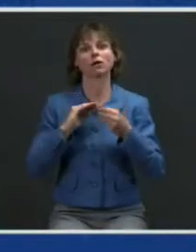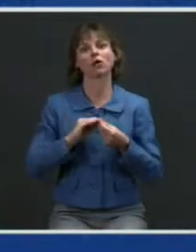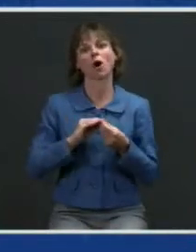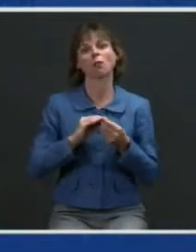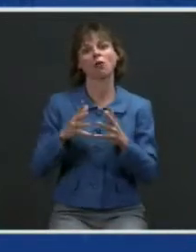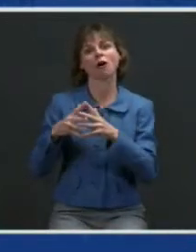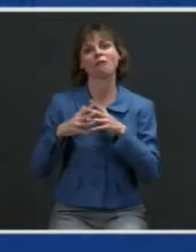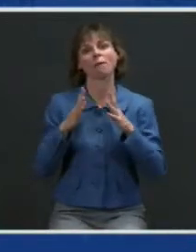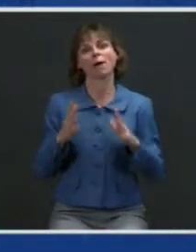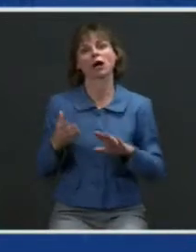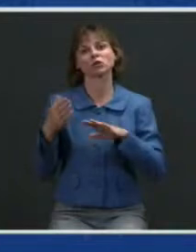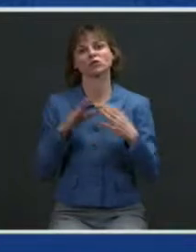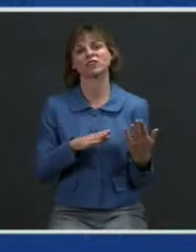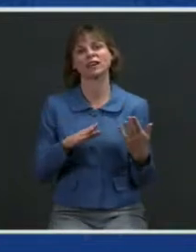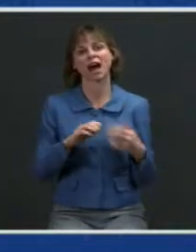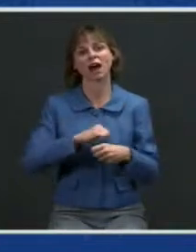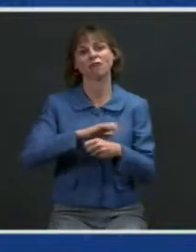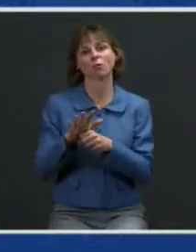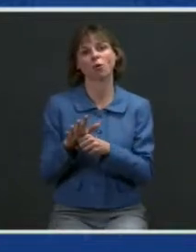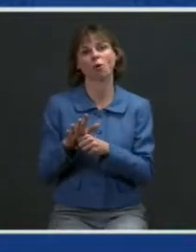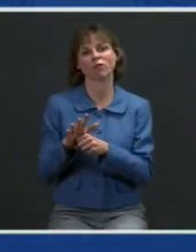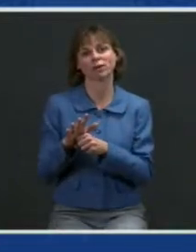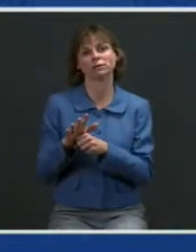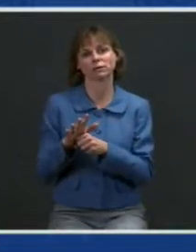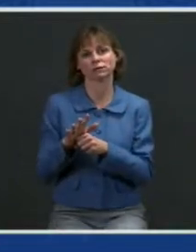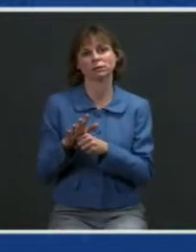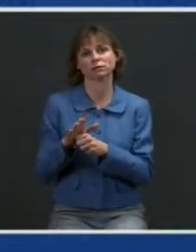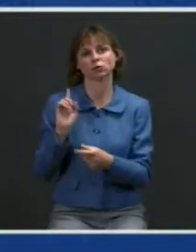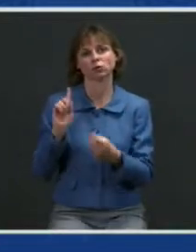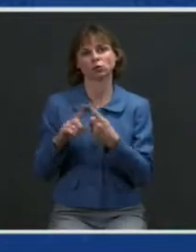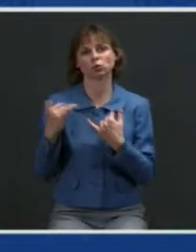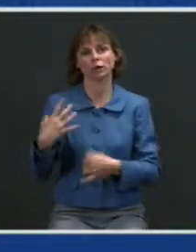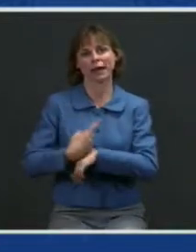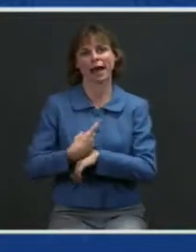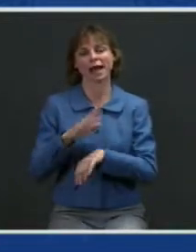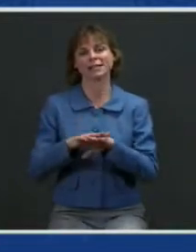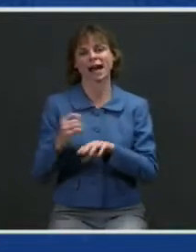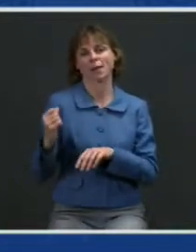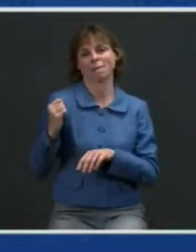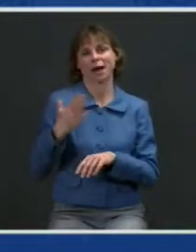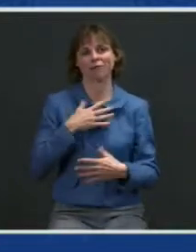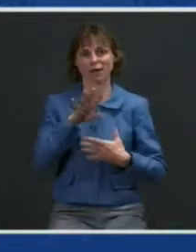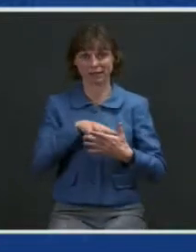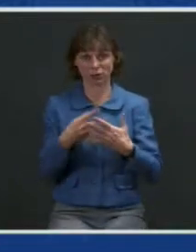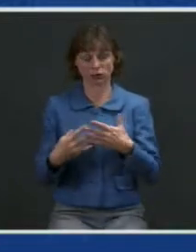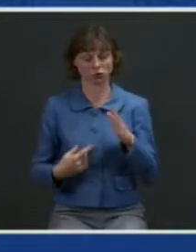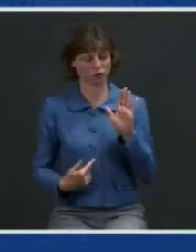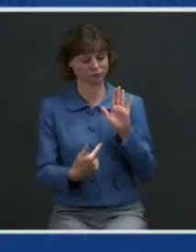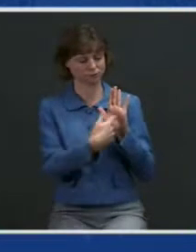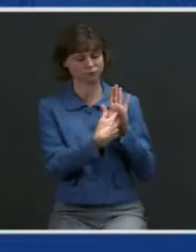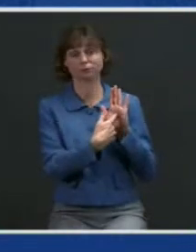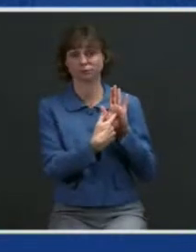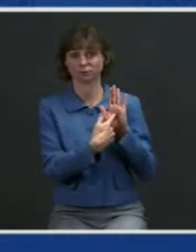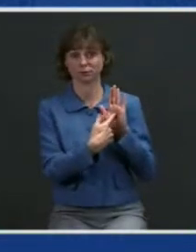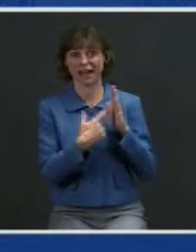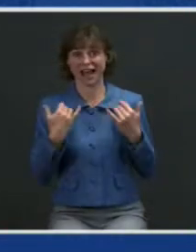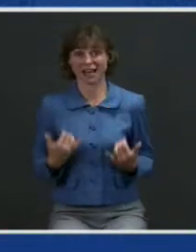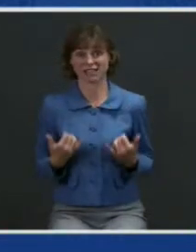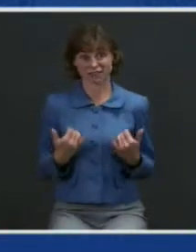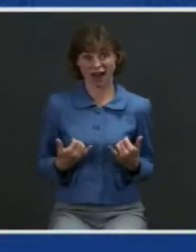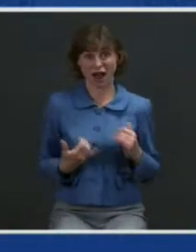covert to date it's on the back of my schedule as of now total deaths in